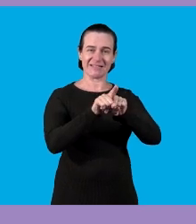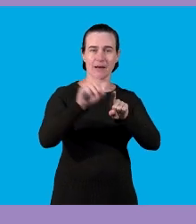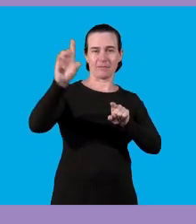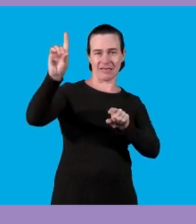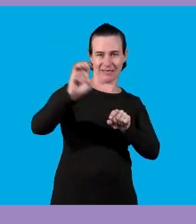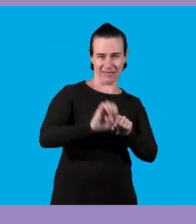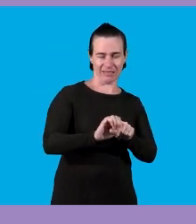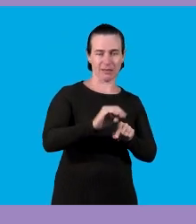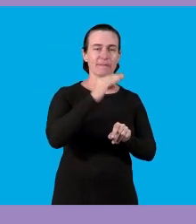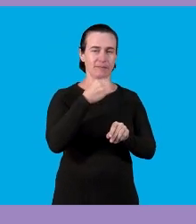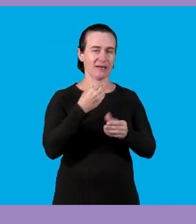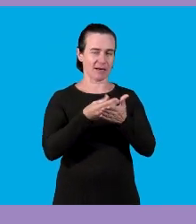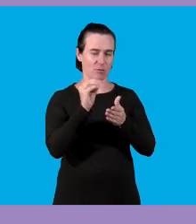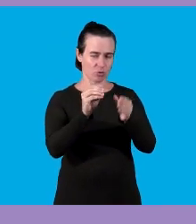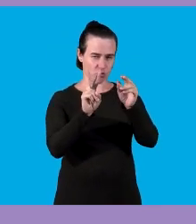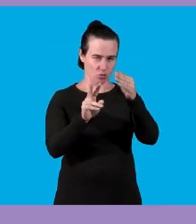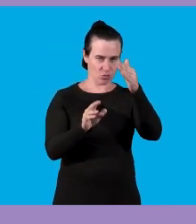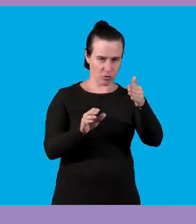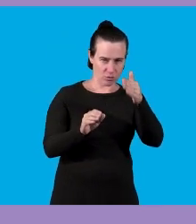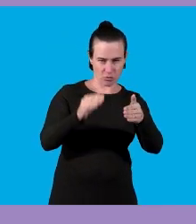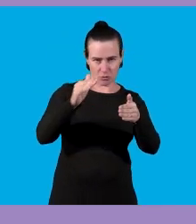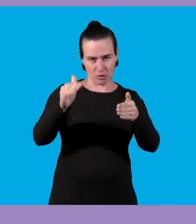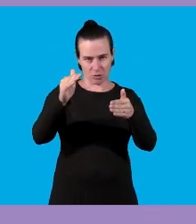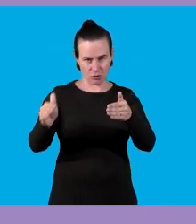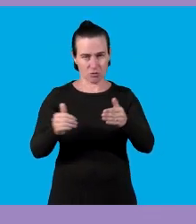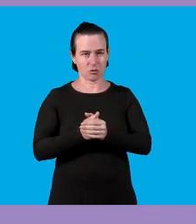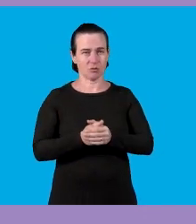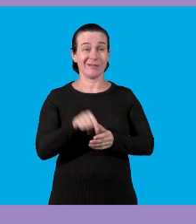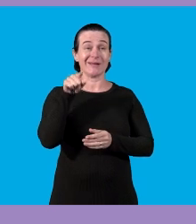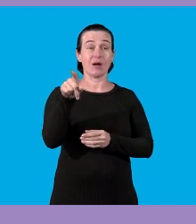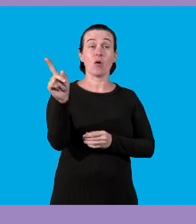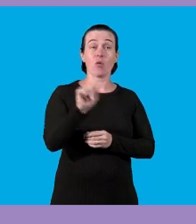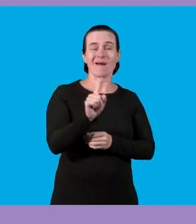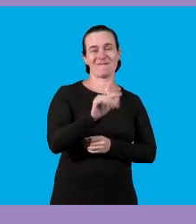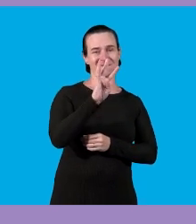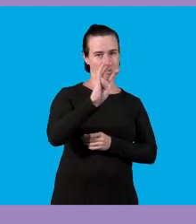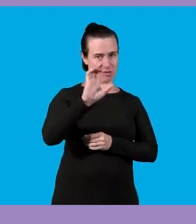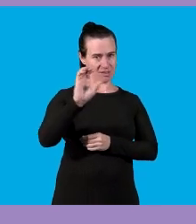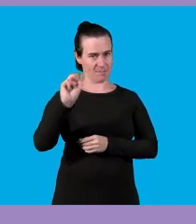DE, marking there, which equals to 4 centimeters.